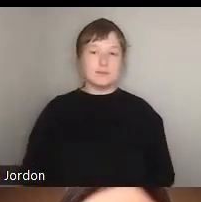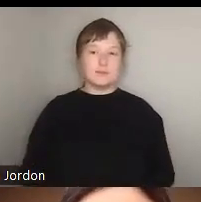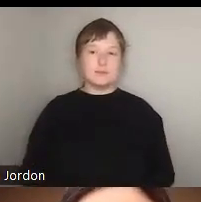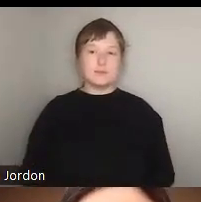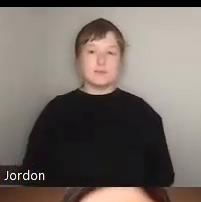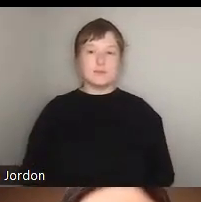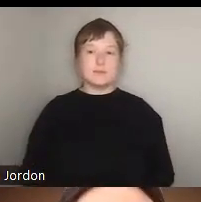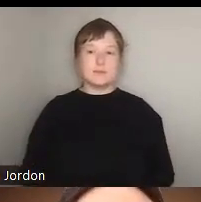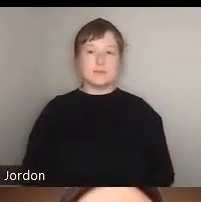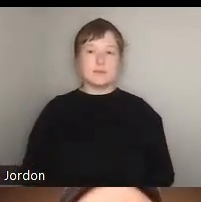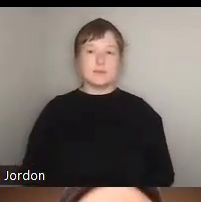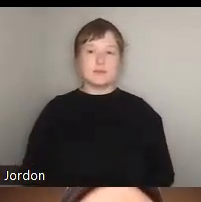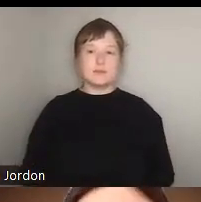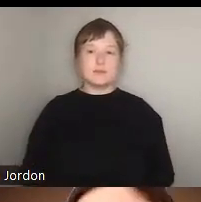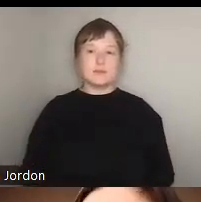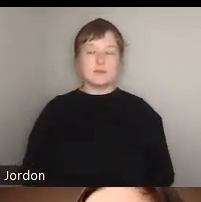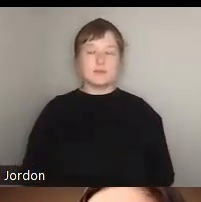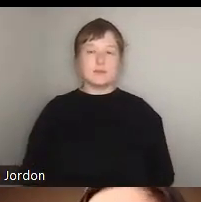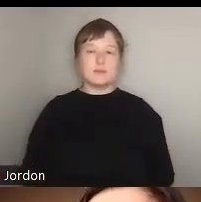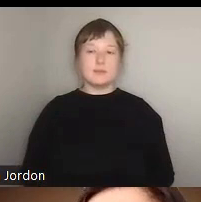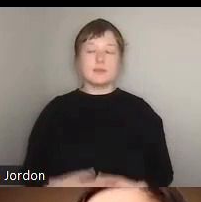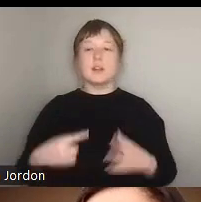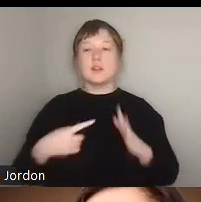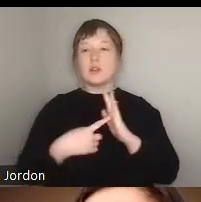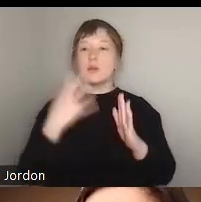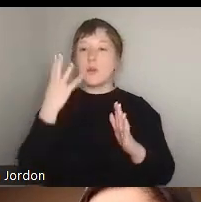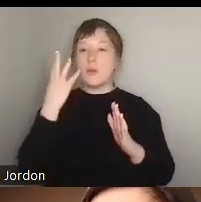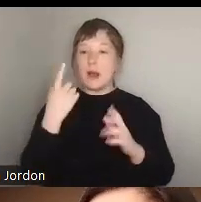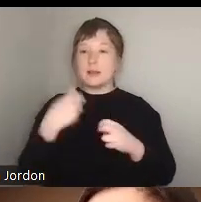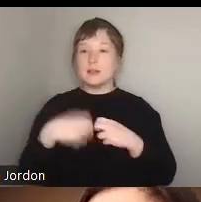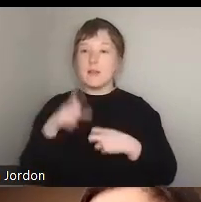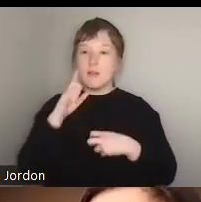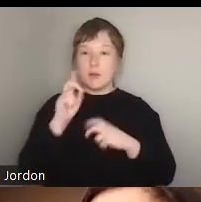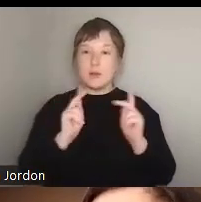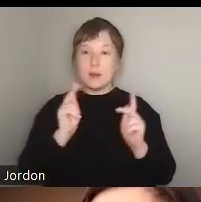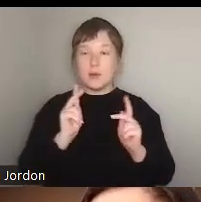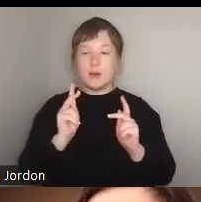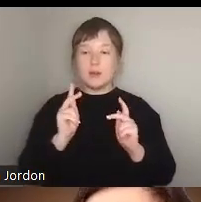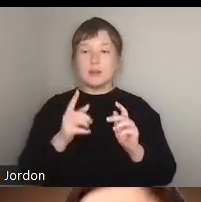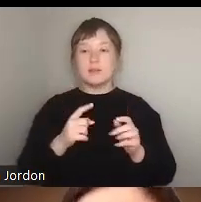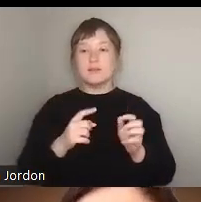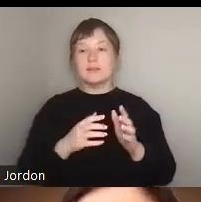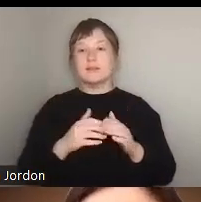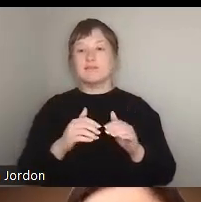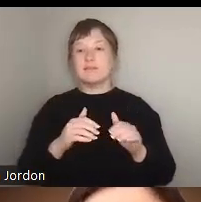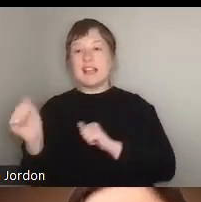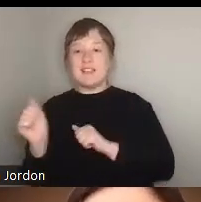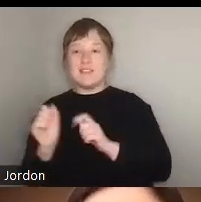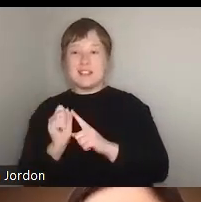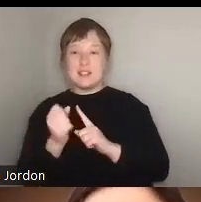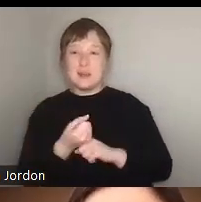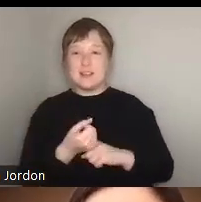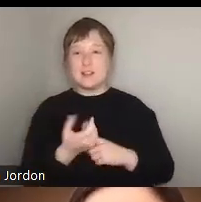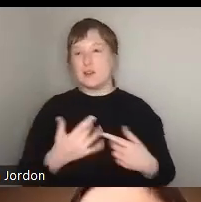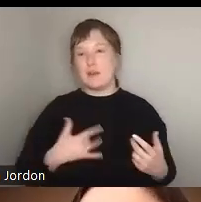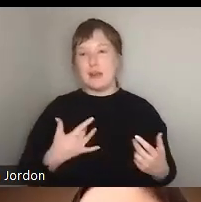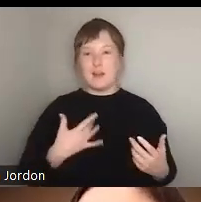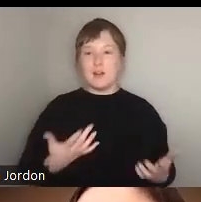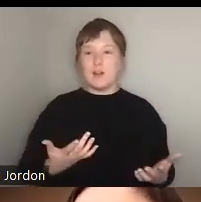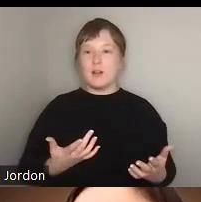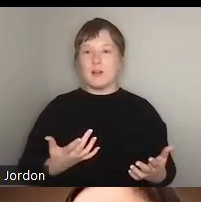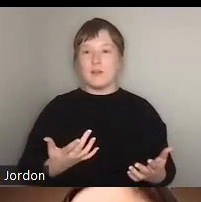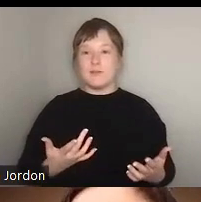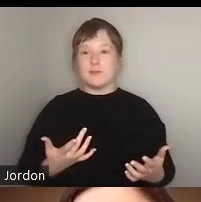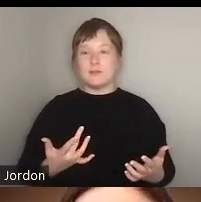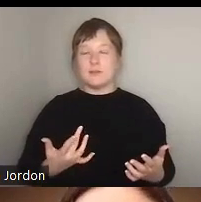I think this shows why it can be very difficult for people to leave these abusive situations when you sort of consider, all these fears